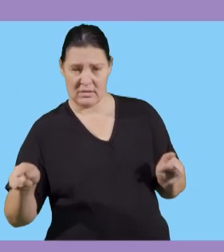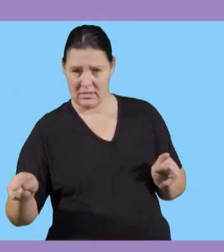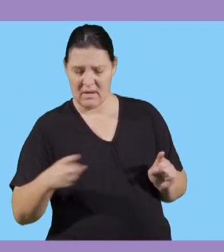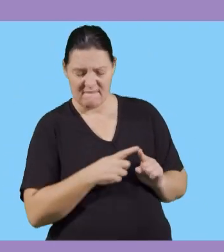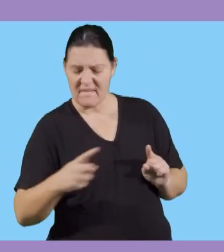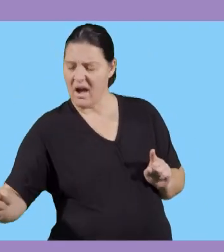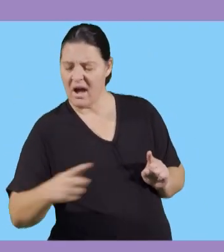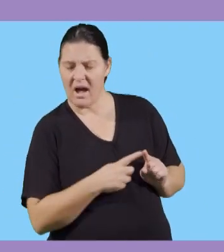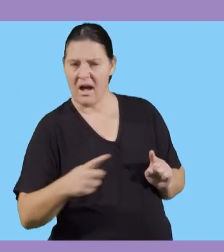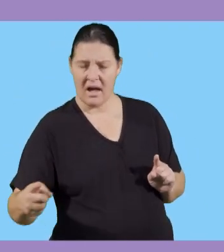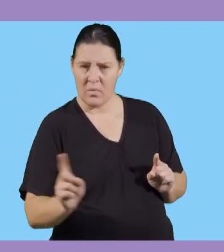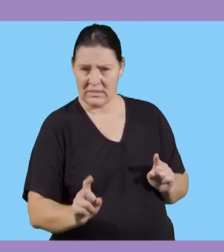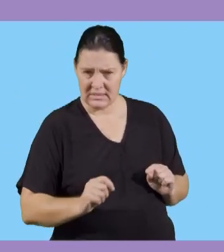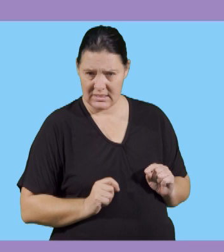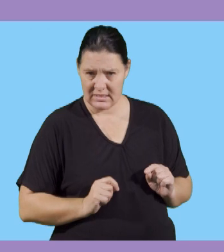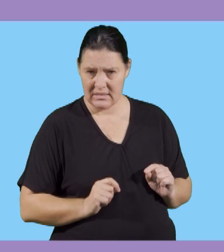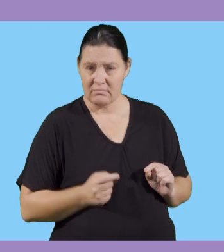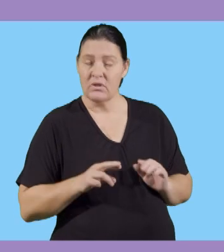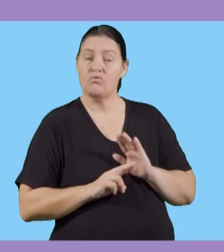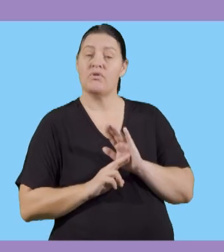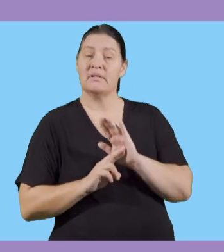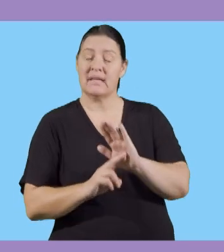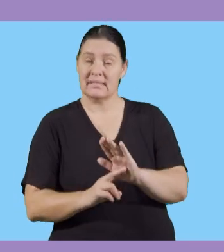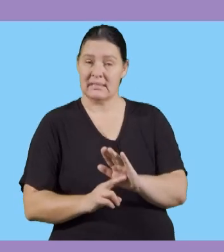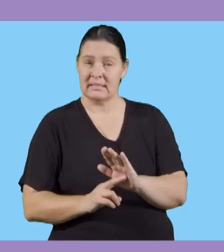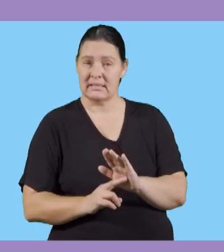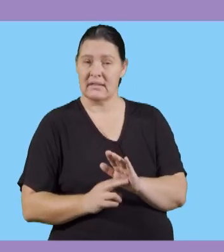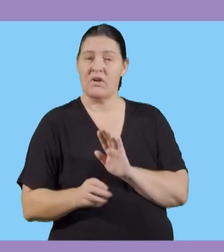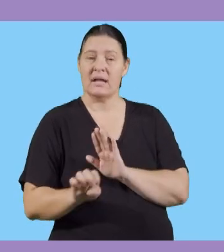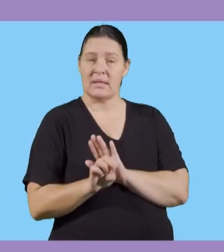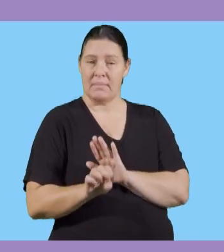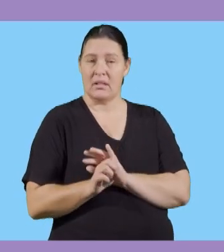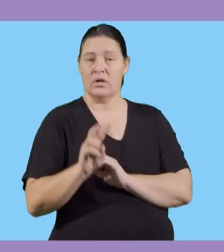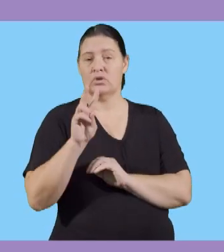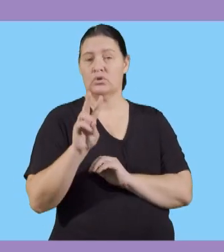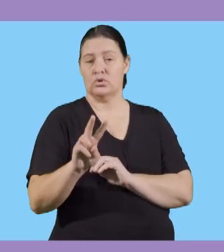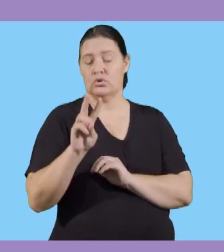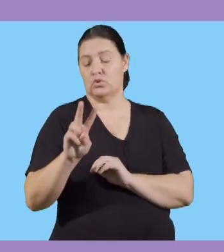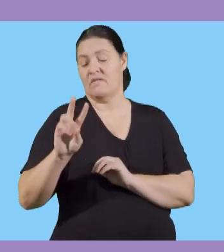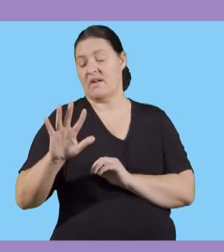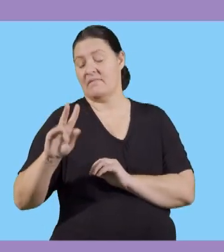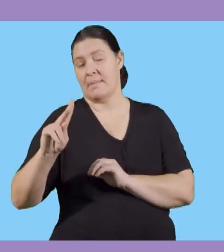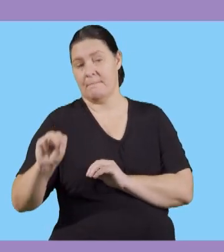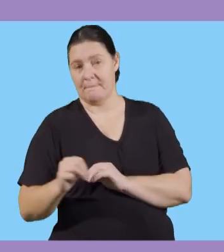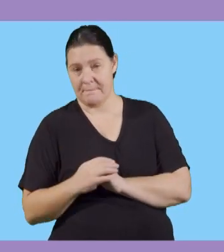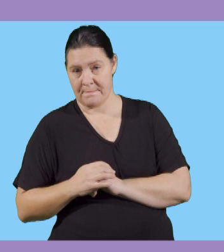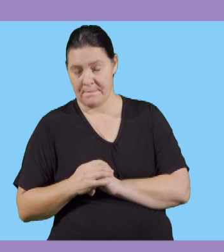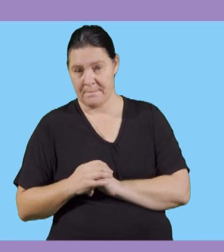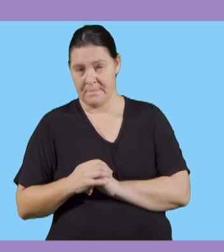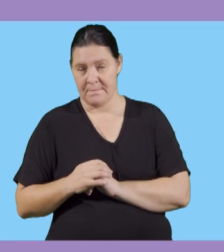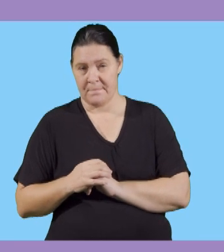example. And that would be distance represented in, for example, 225 kilometers.